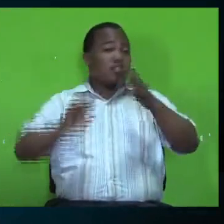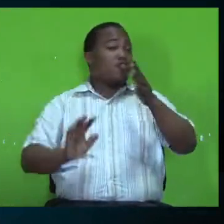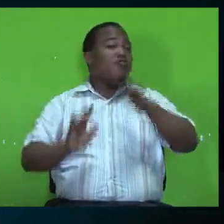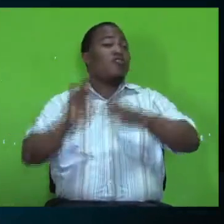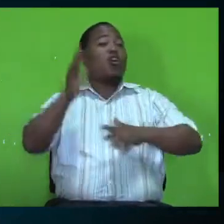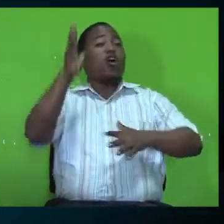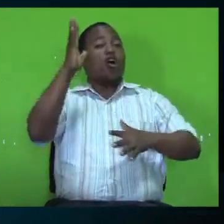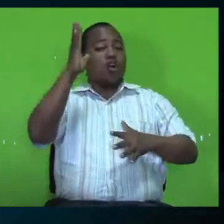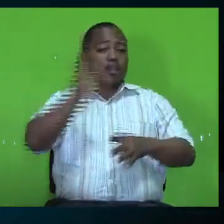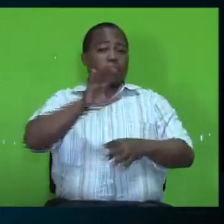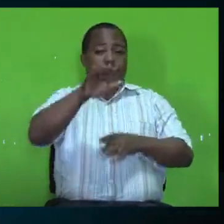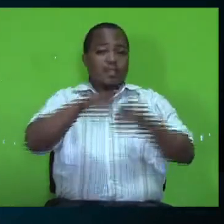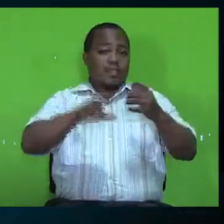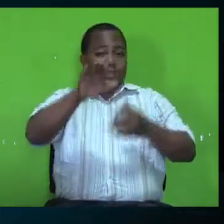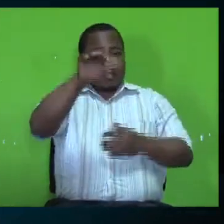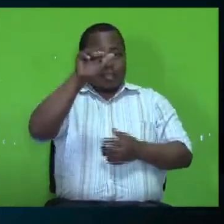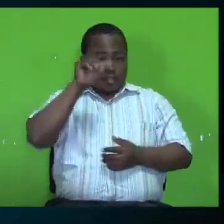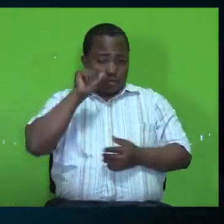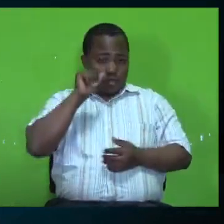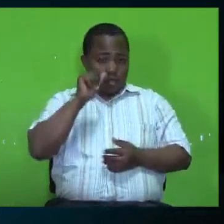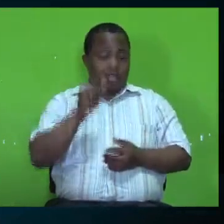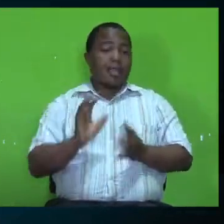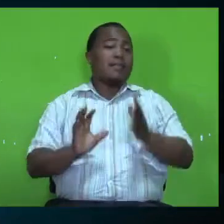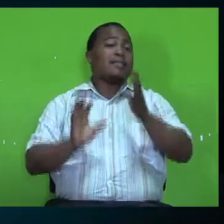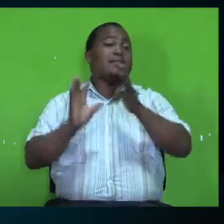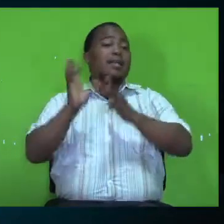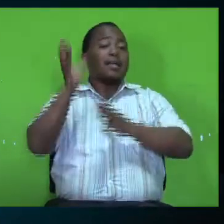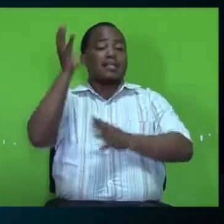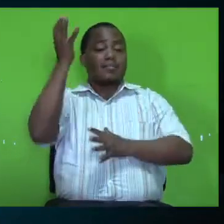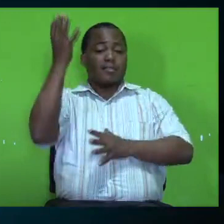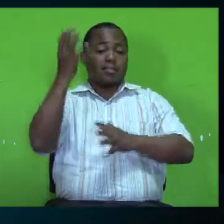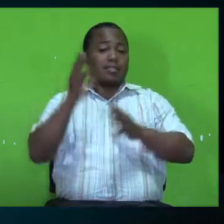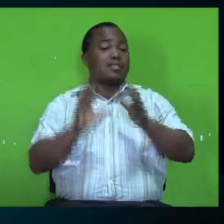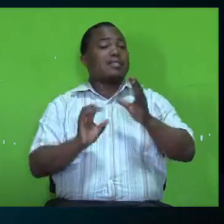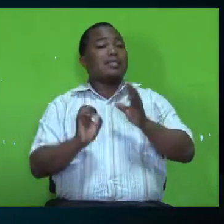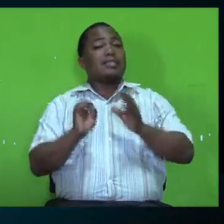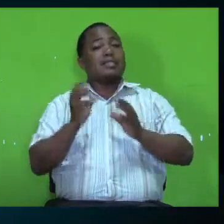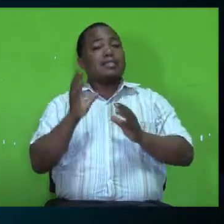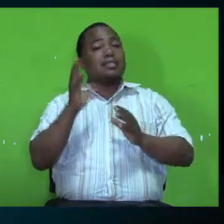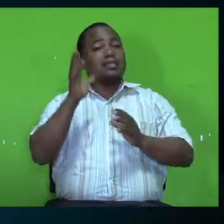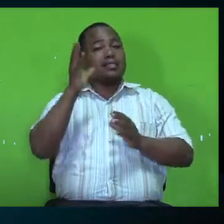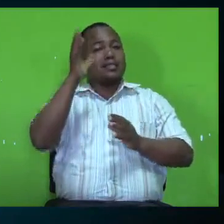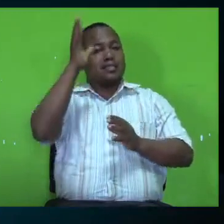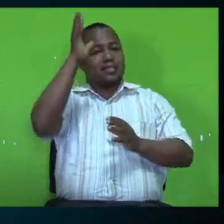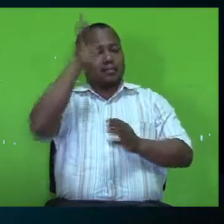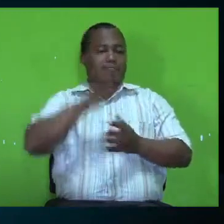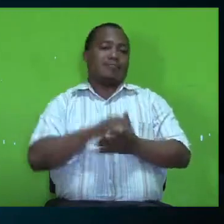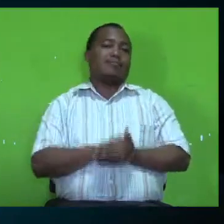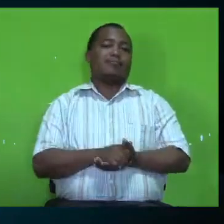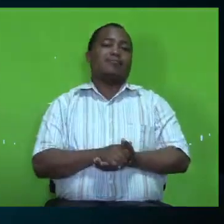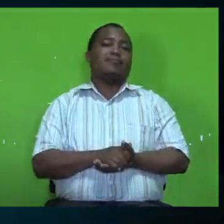water is called transpiration streams.